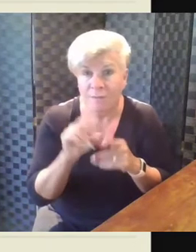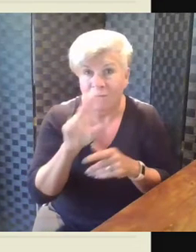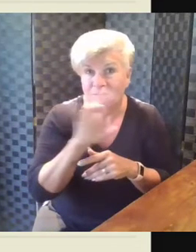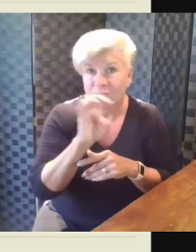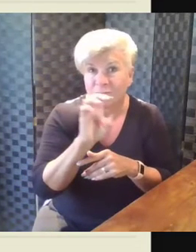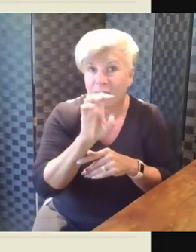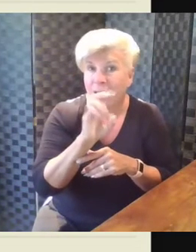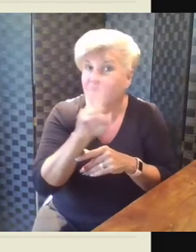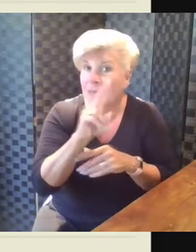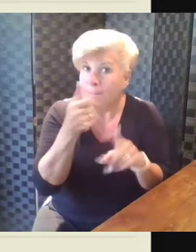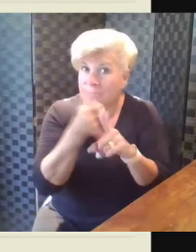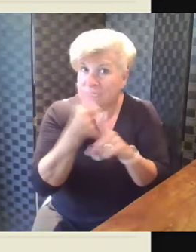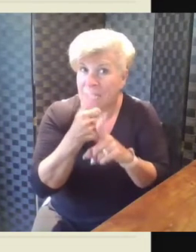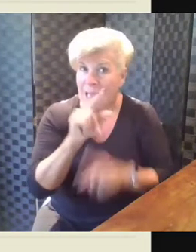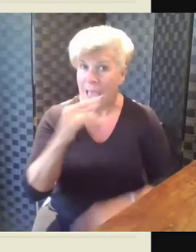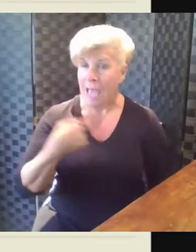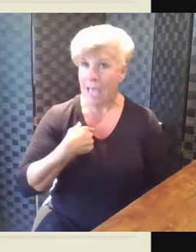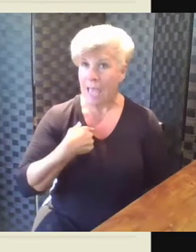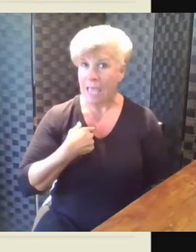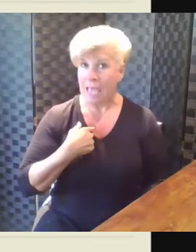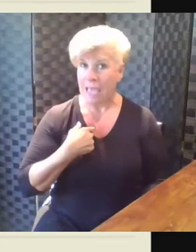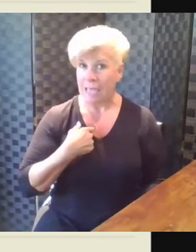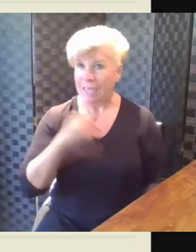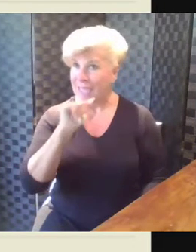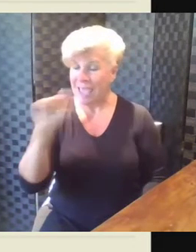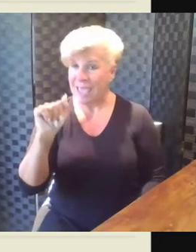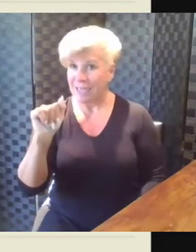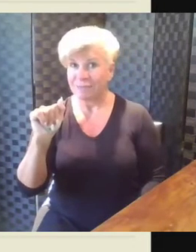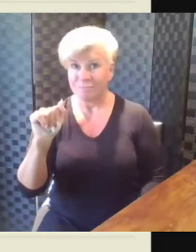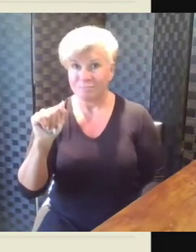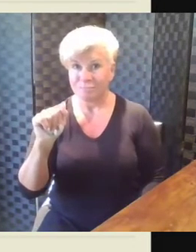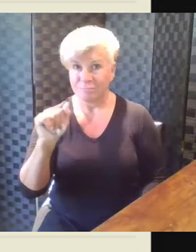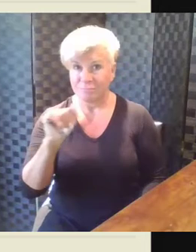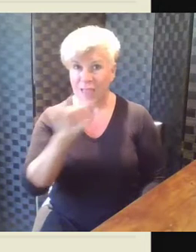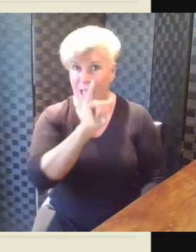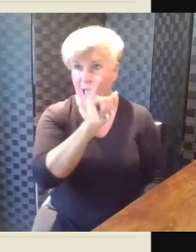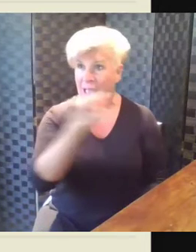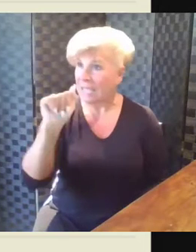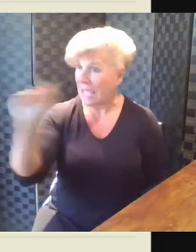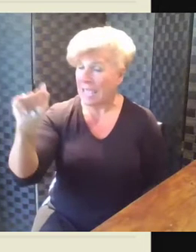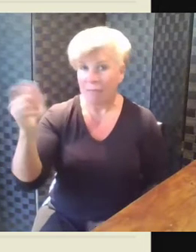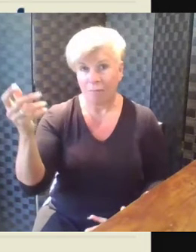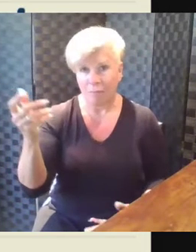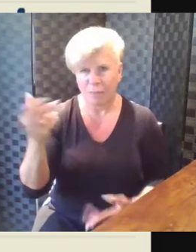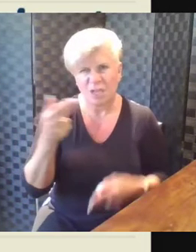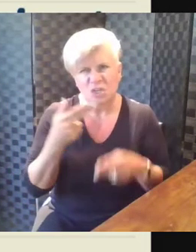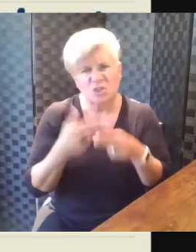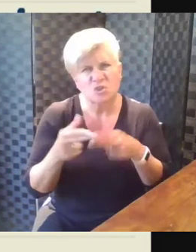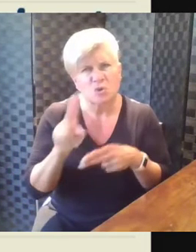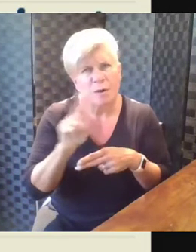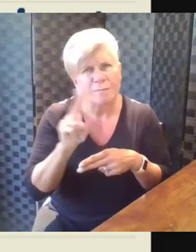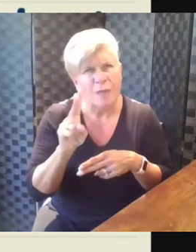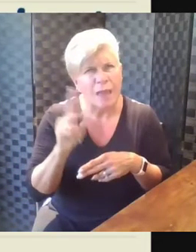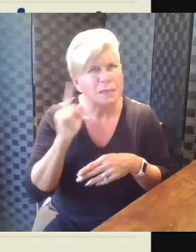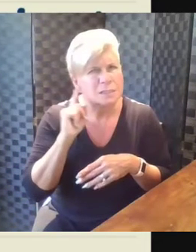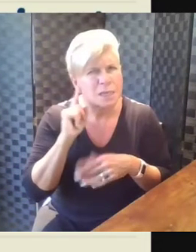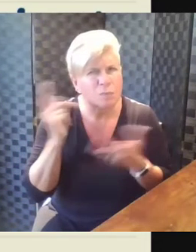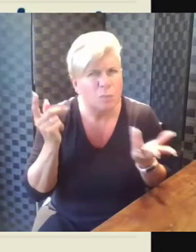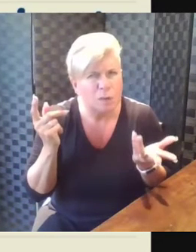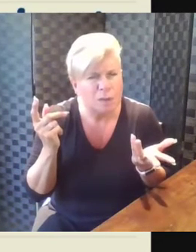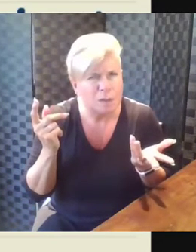by itself, like I and A. What are short vowel sounds?